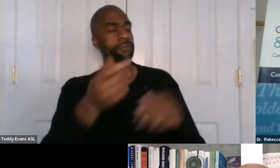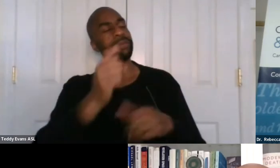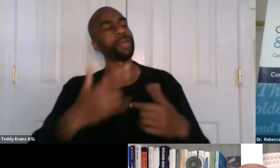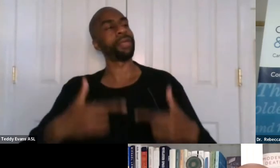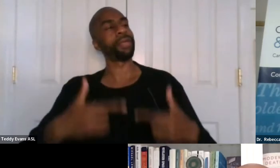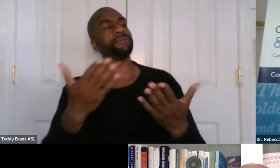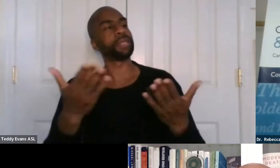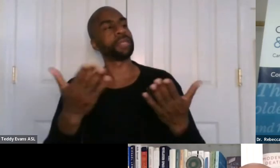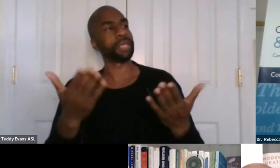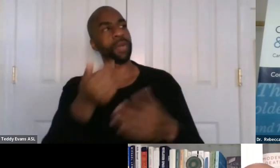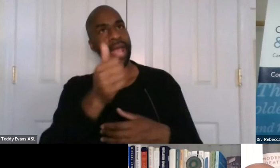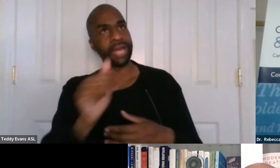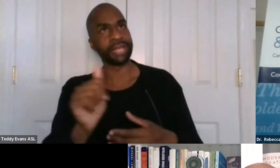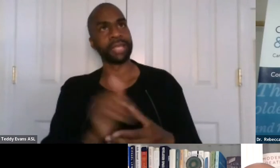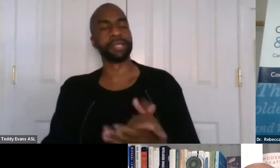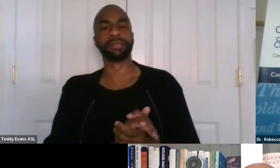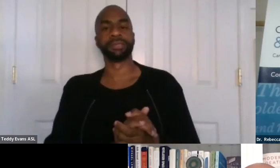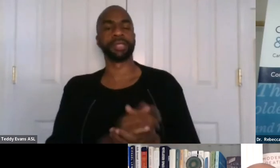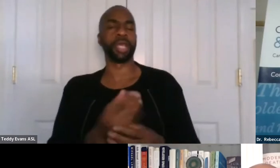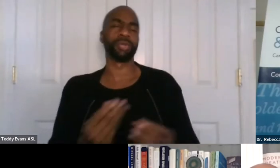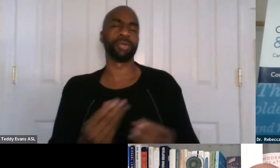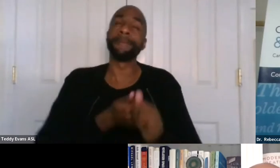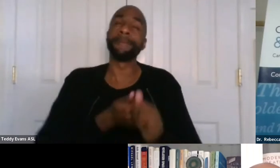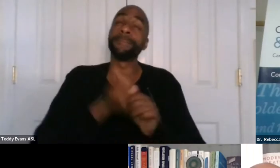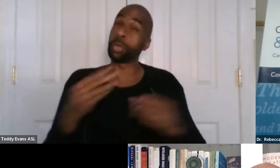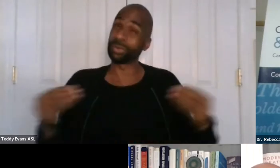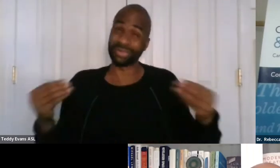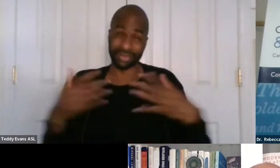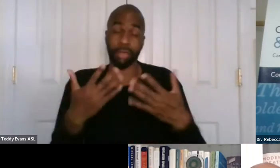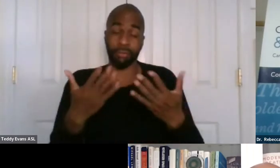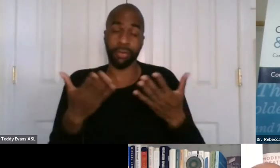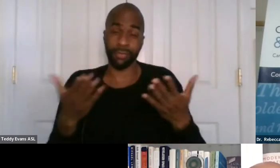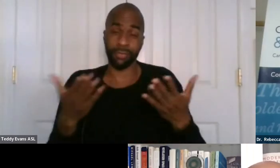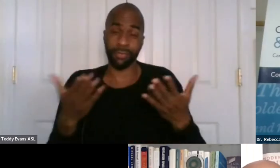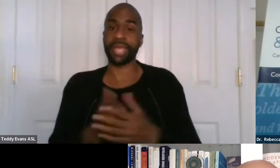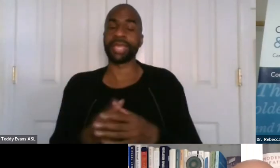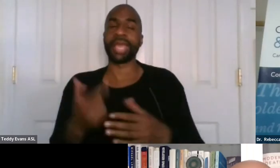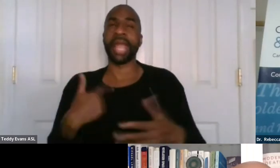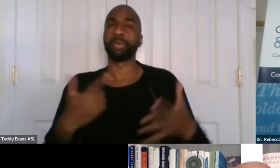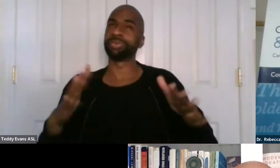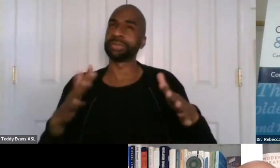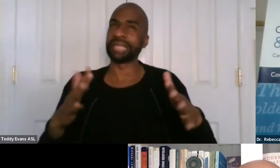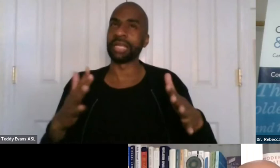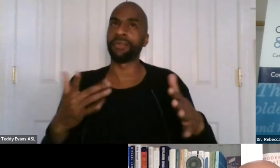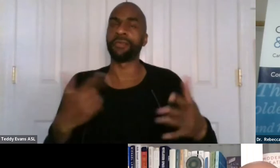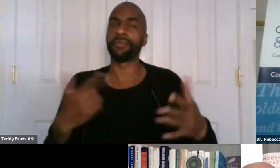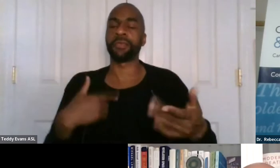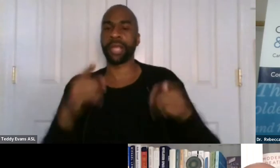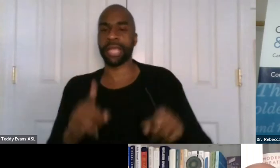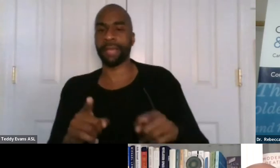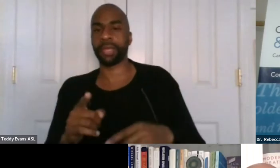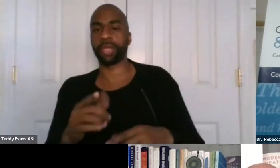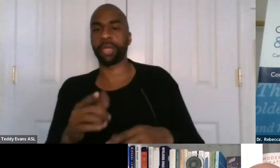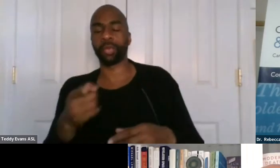going to be the most scary thing and the most existentially anxiety-inducing phenomenon that we'll ever experience in our